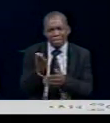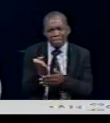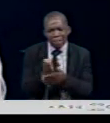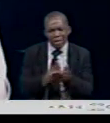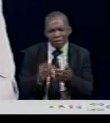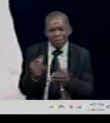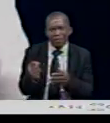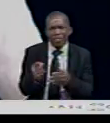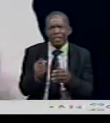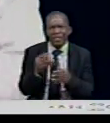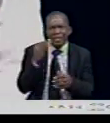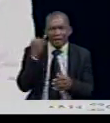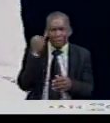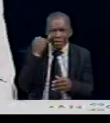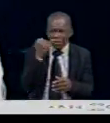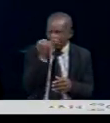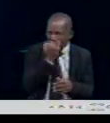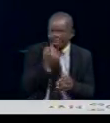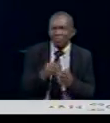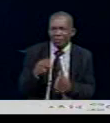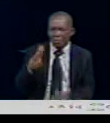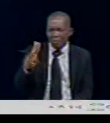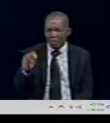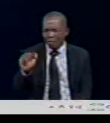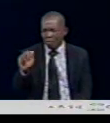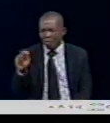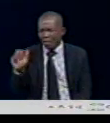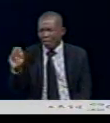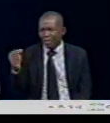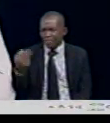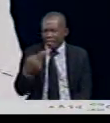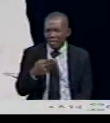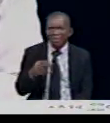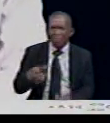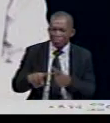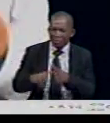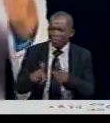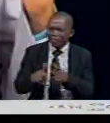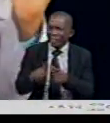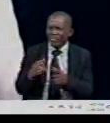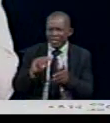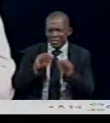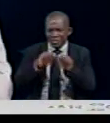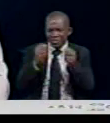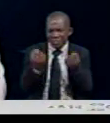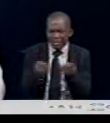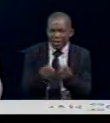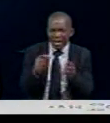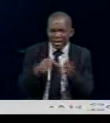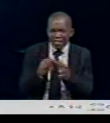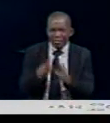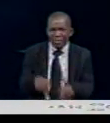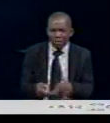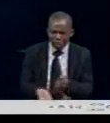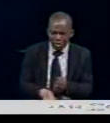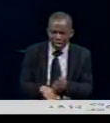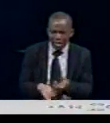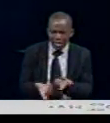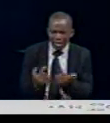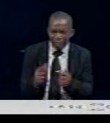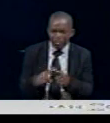from Benjamin. They came from Manasseh. They came from the tribe of Naphtali. And they came together to support David